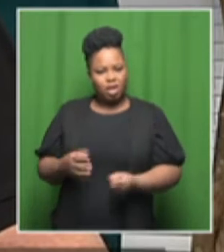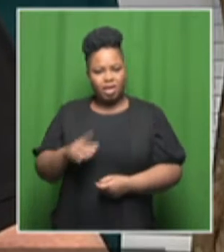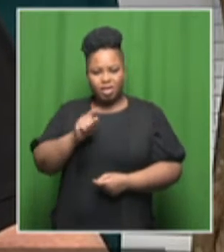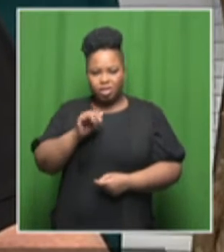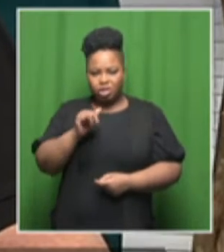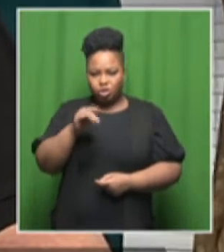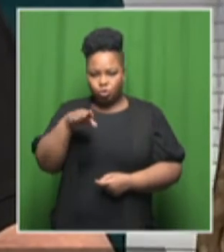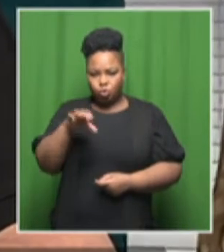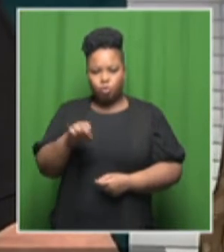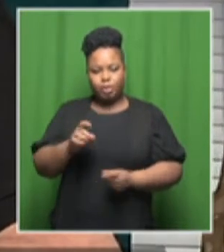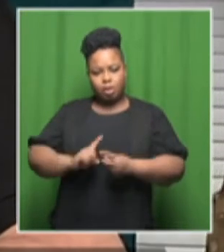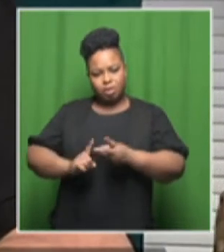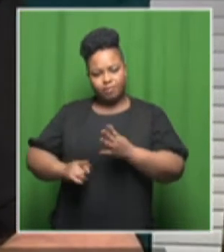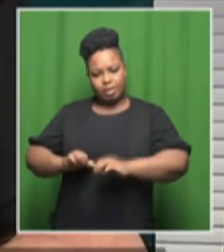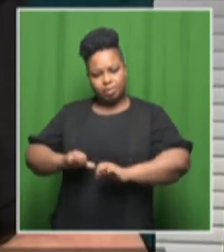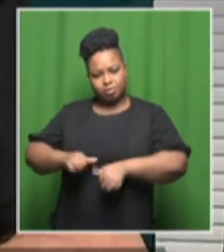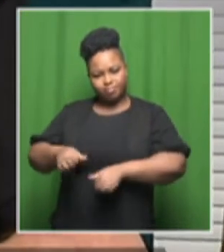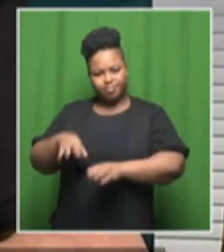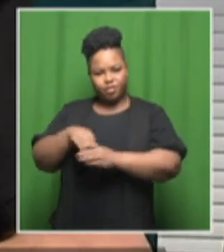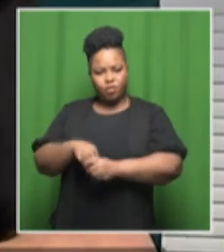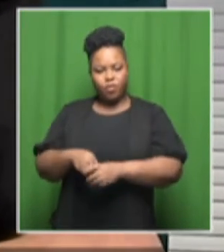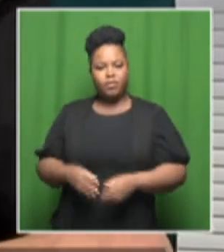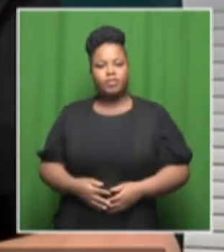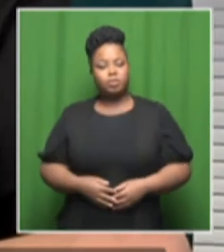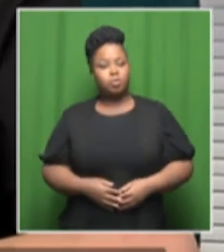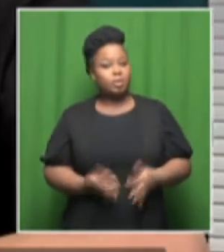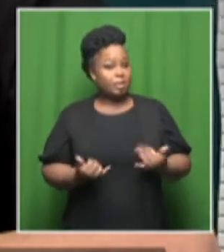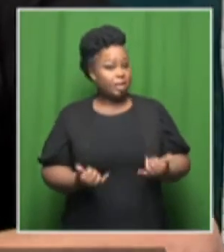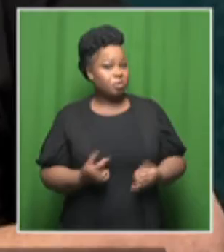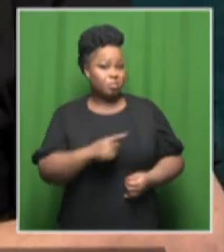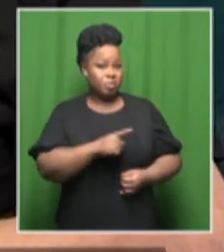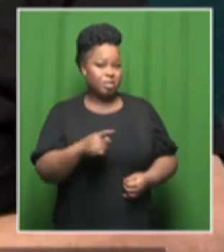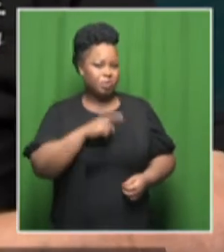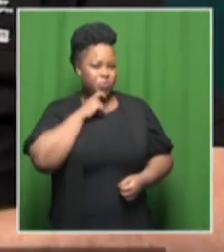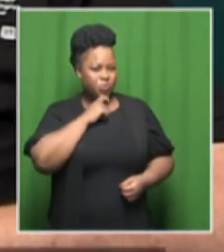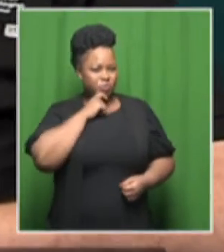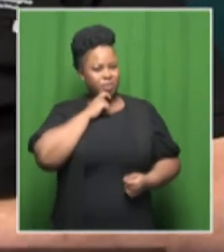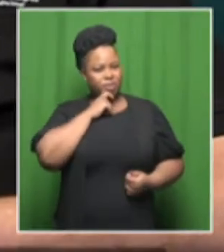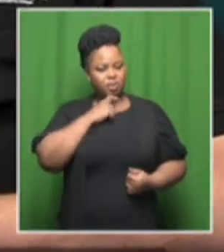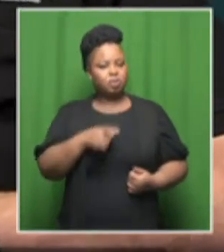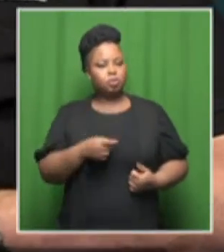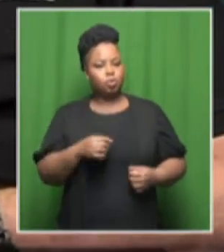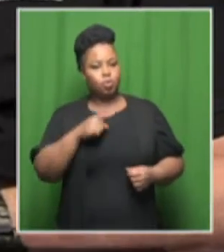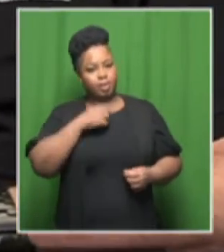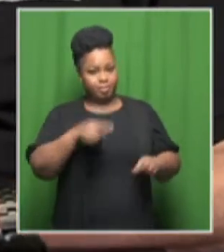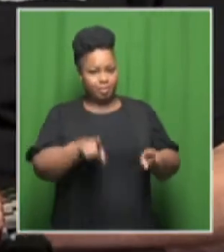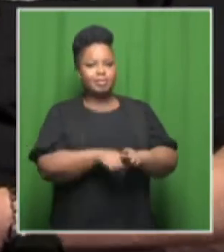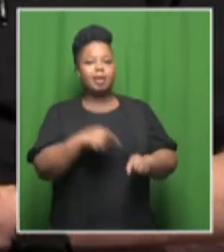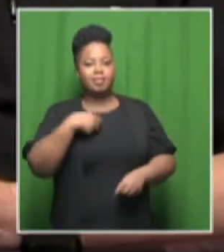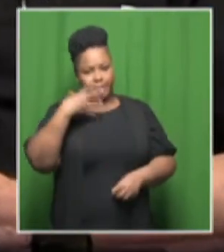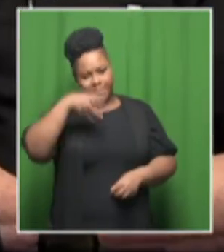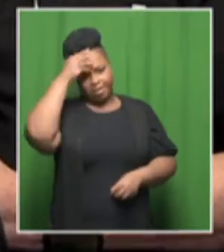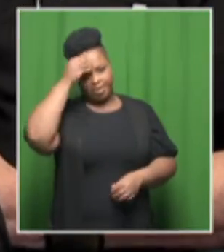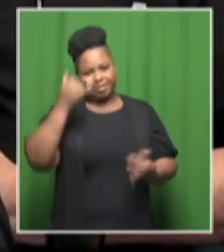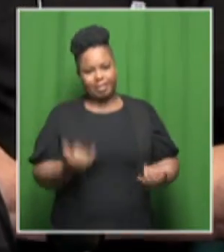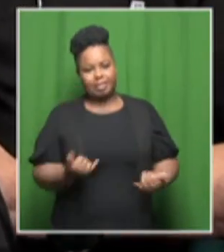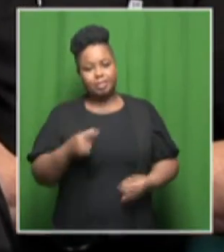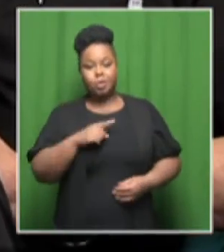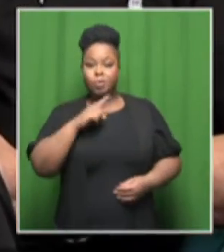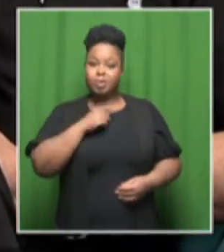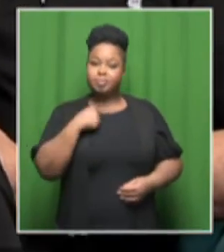in this. That was going to be my next question in terms of the technique that's used. I must say you're educating me here because I was